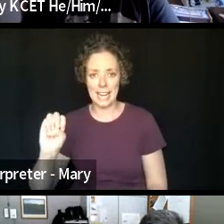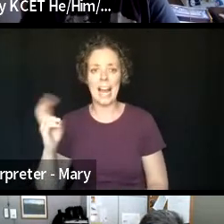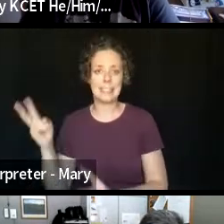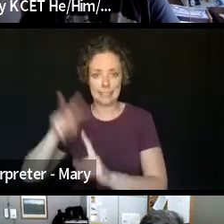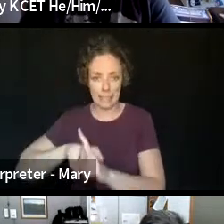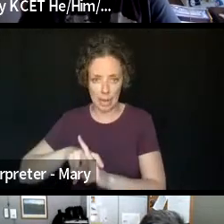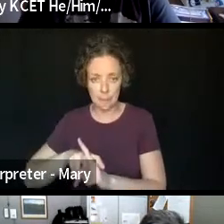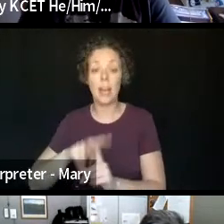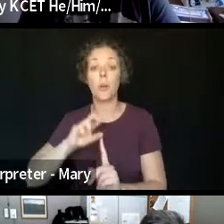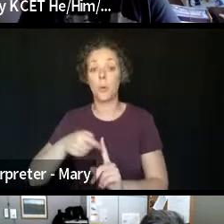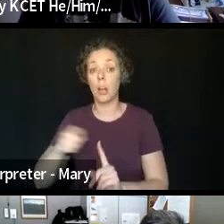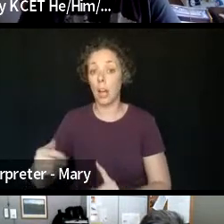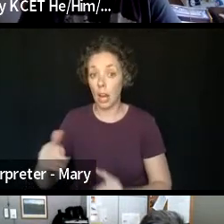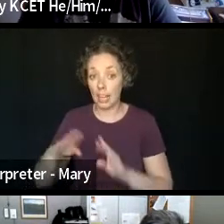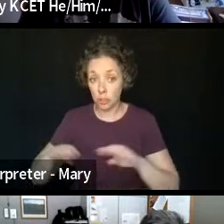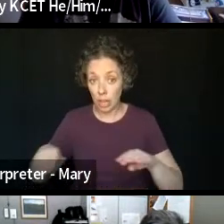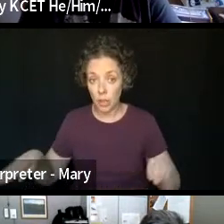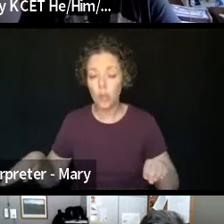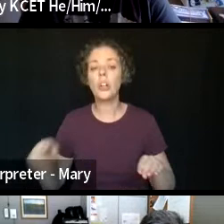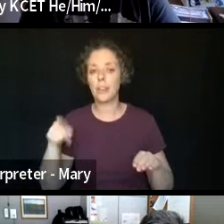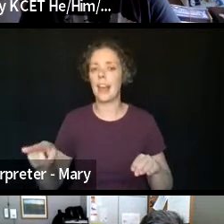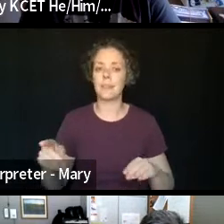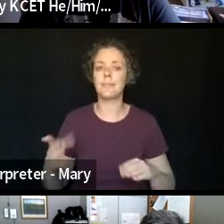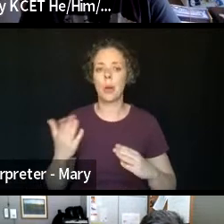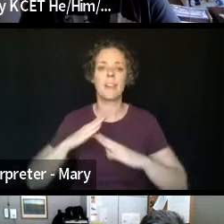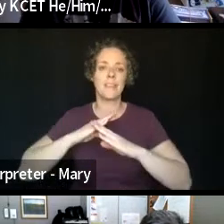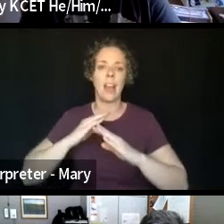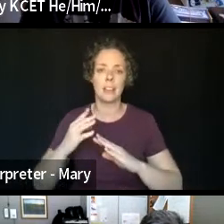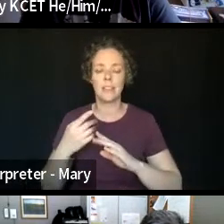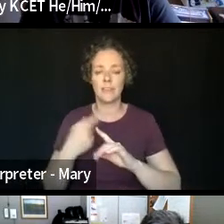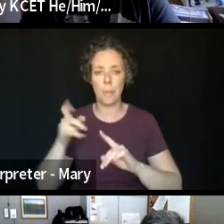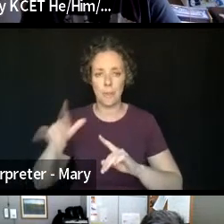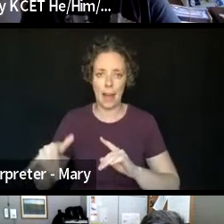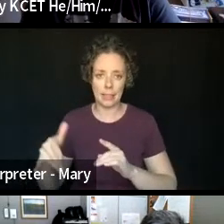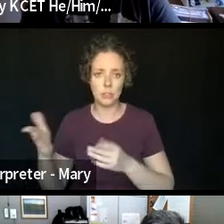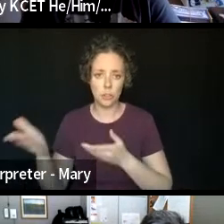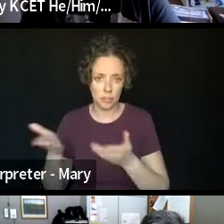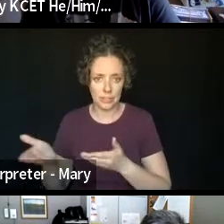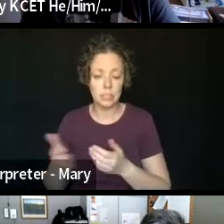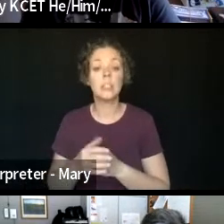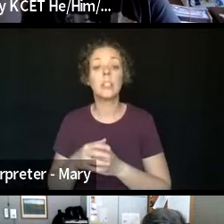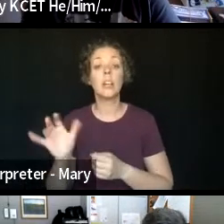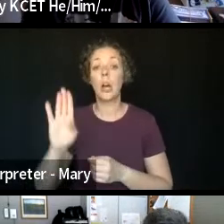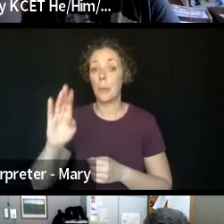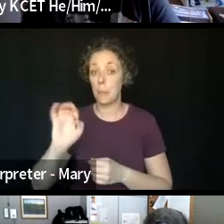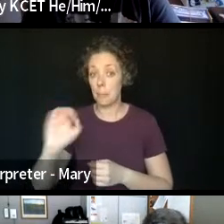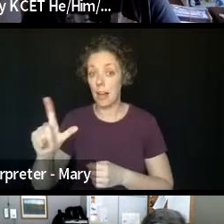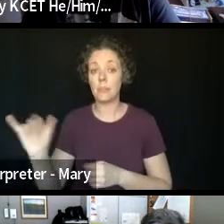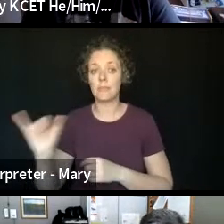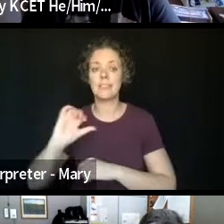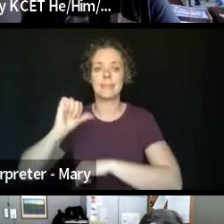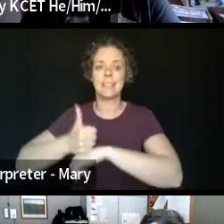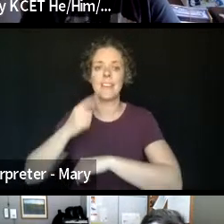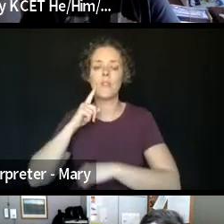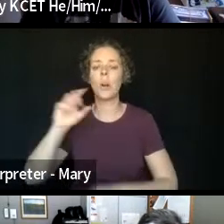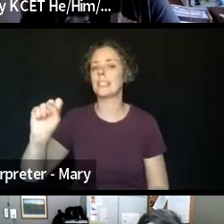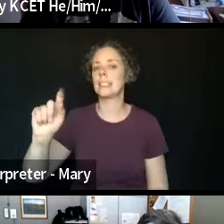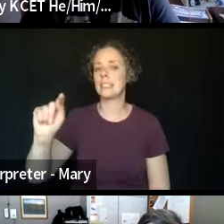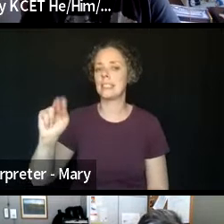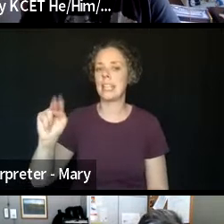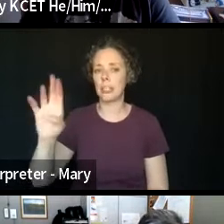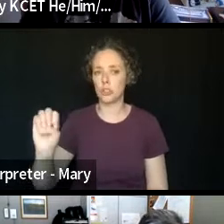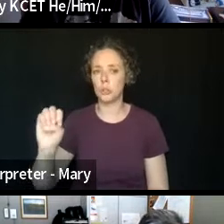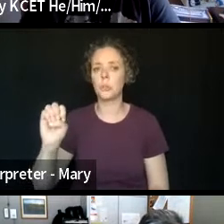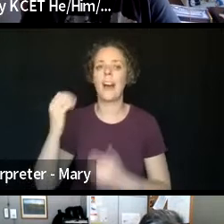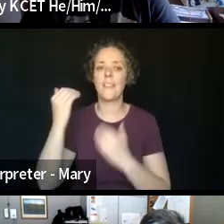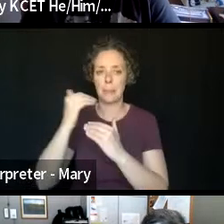the physician who performed such service. The bill also established statute of limitations for such cause of